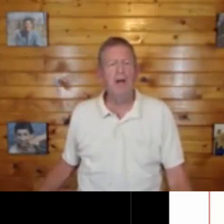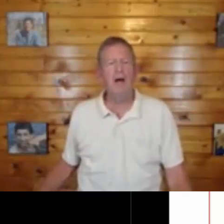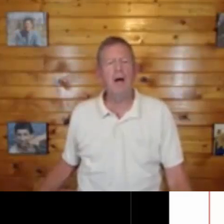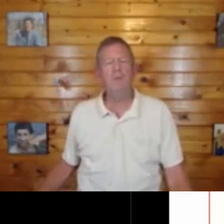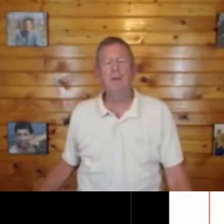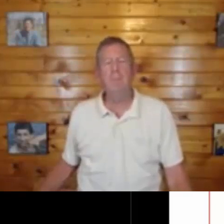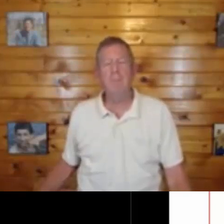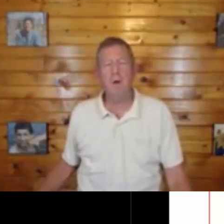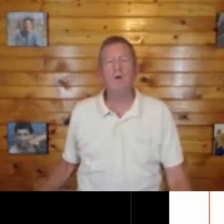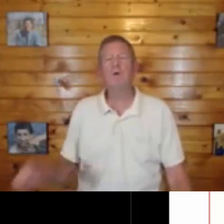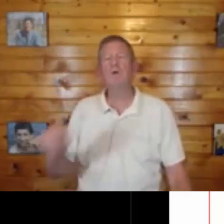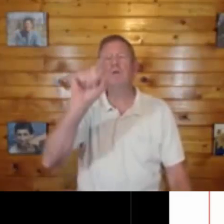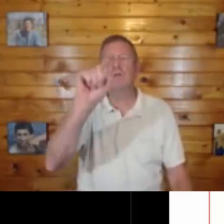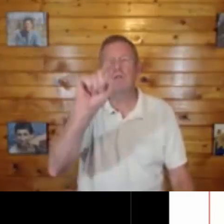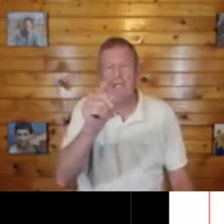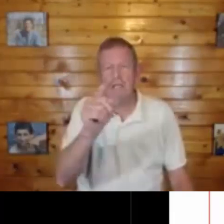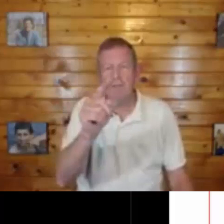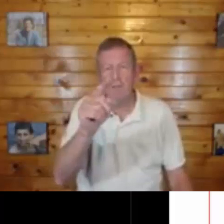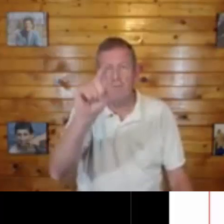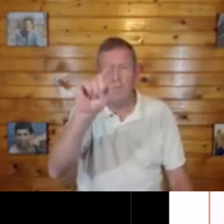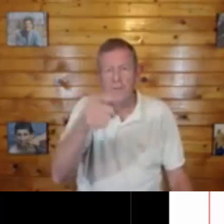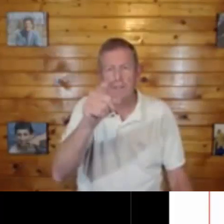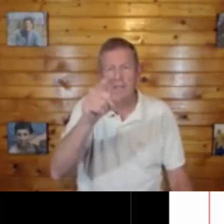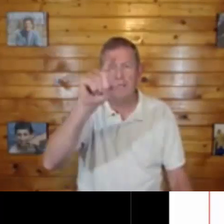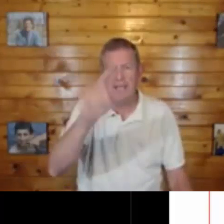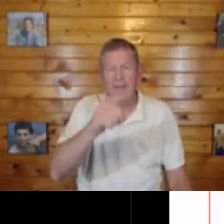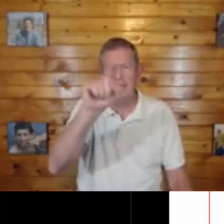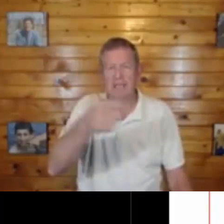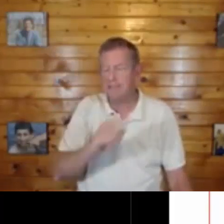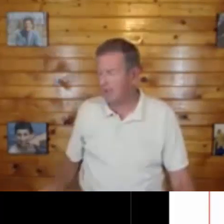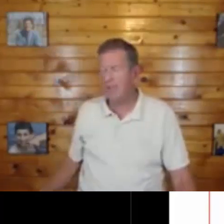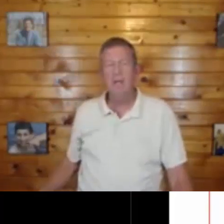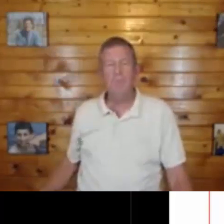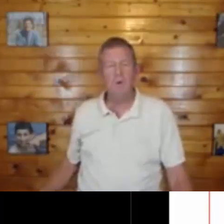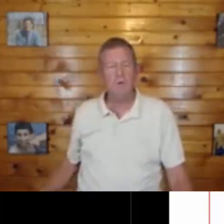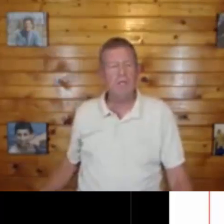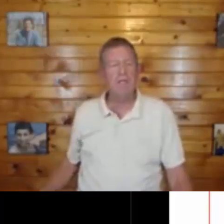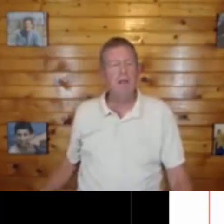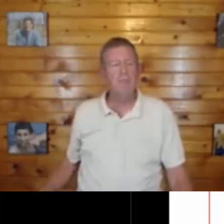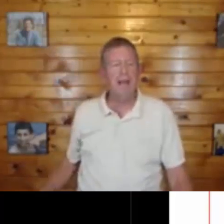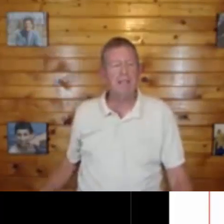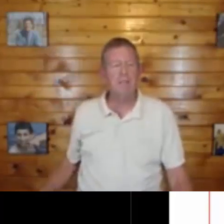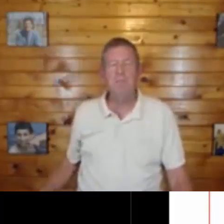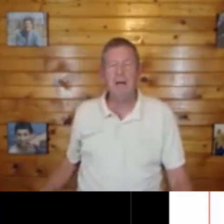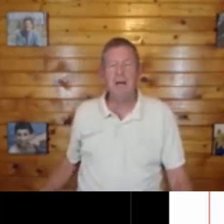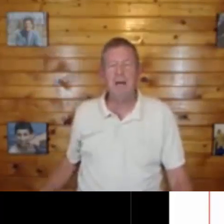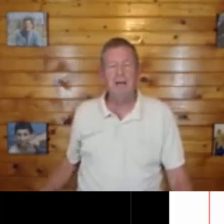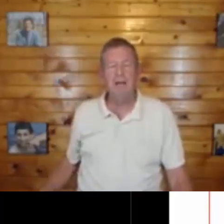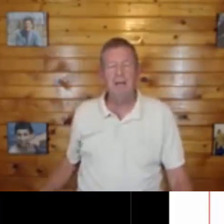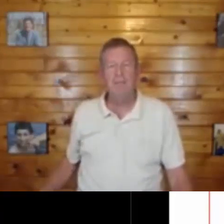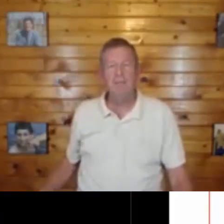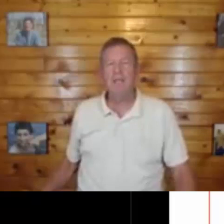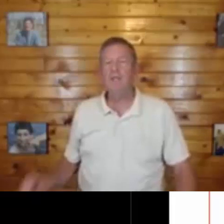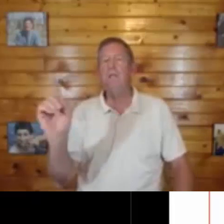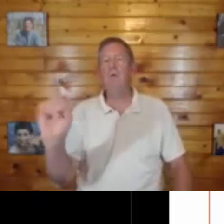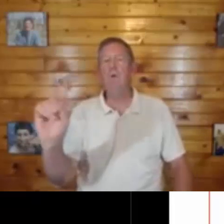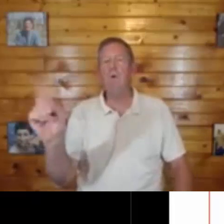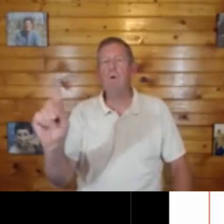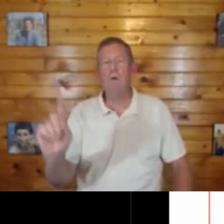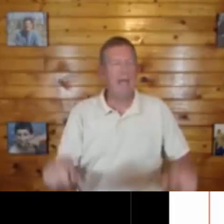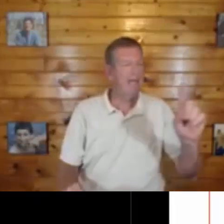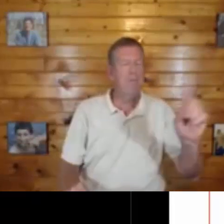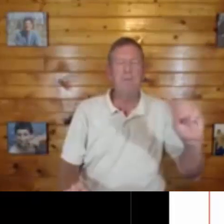ne, up to manger. Remember, vous is a subject. You had the a sound. Manger, back to pas. Because you